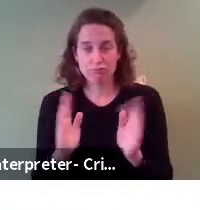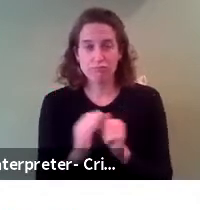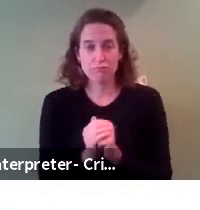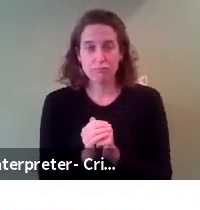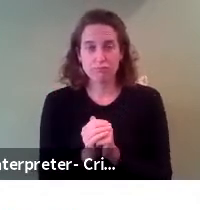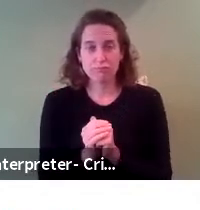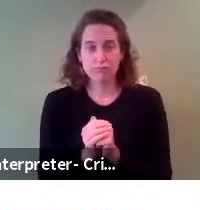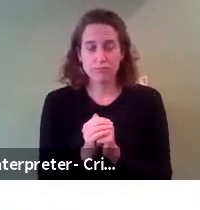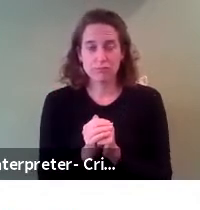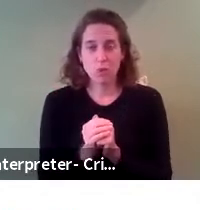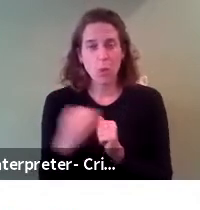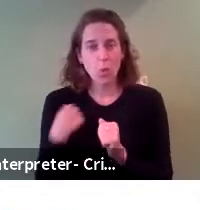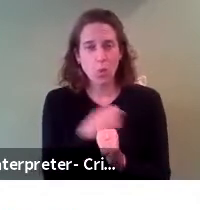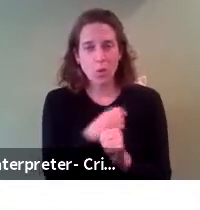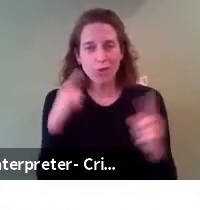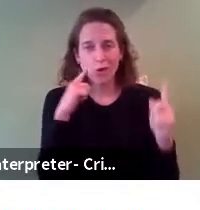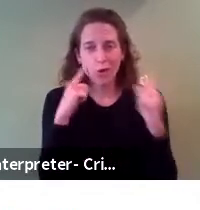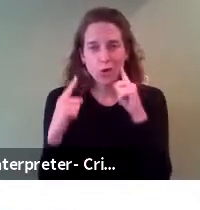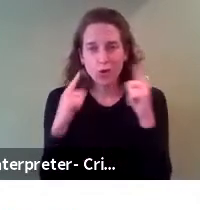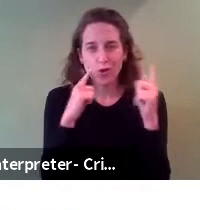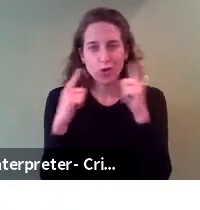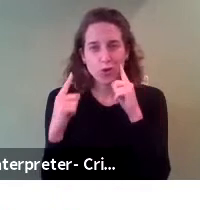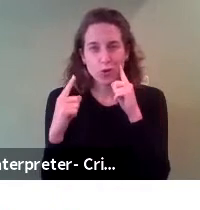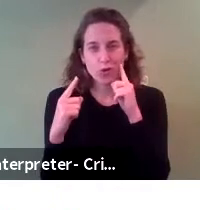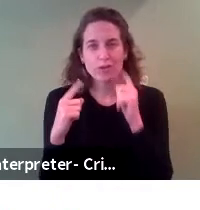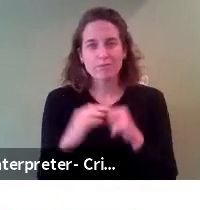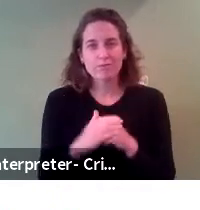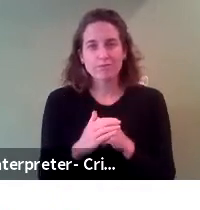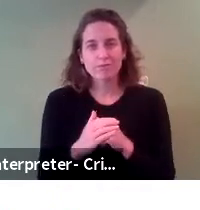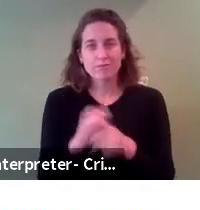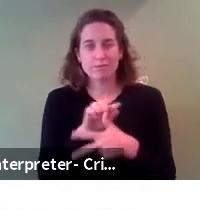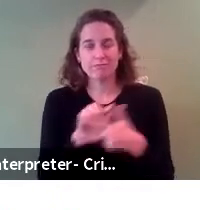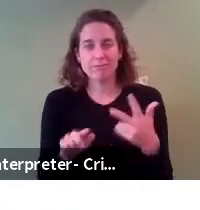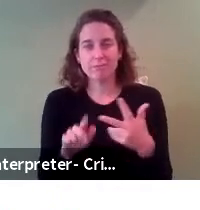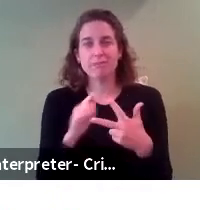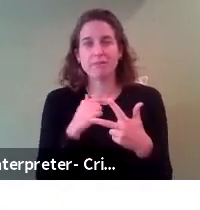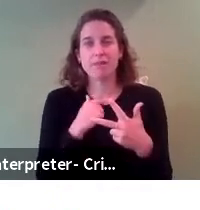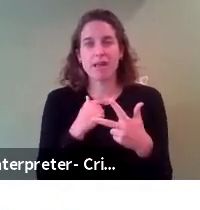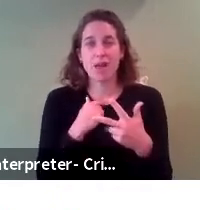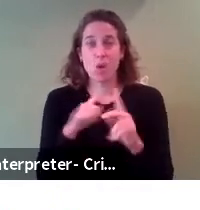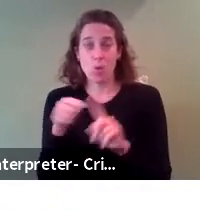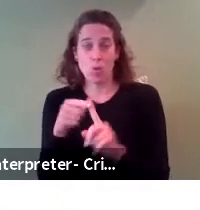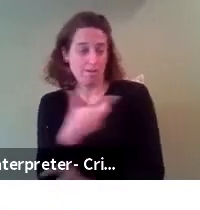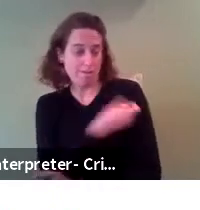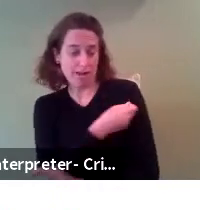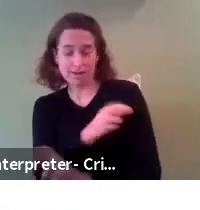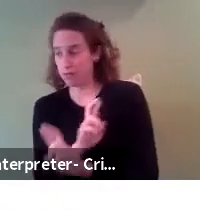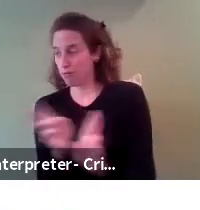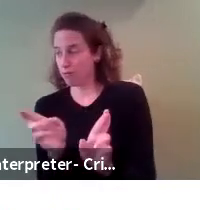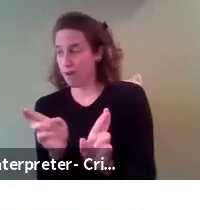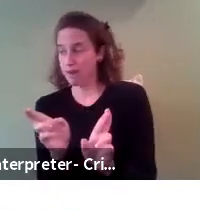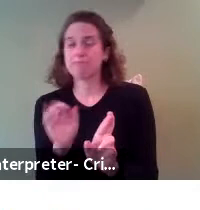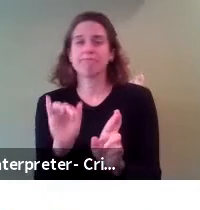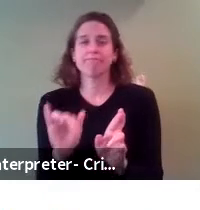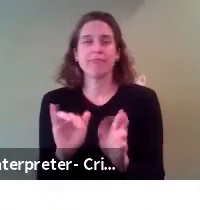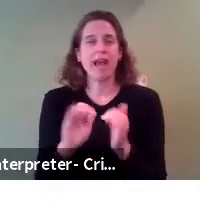think we've all been hearing when we might be coming out of this, when a vaccine will be ready. So go ahead and answer the